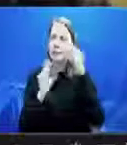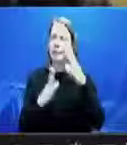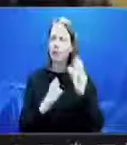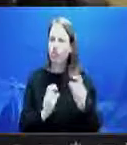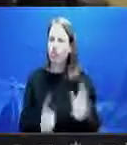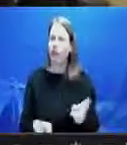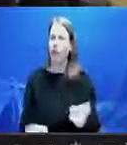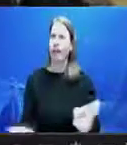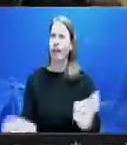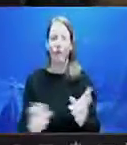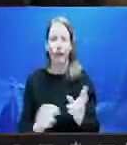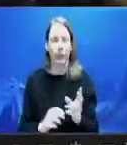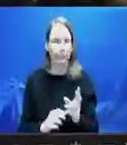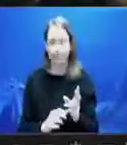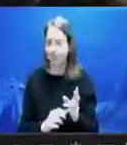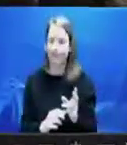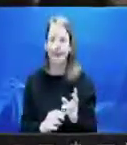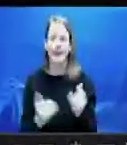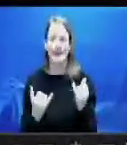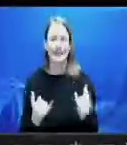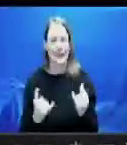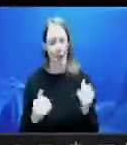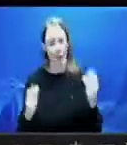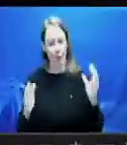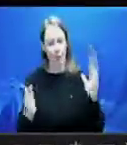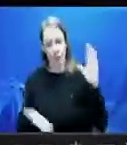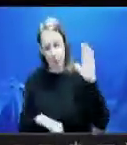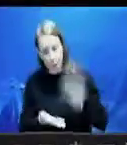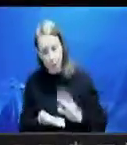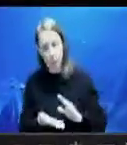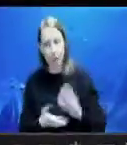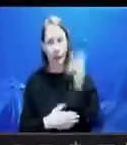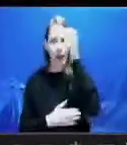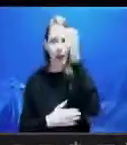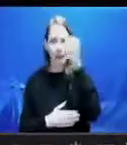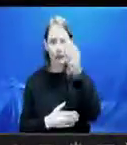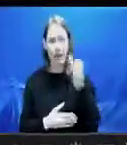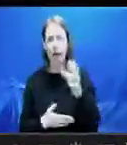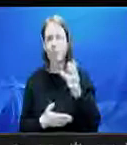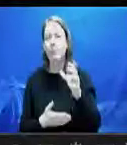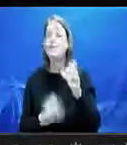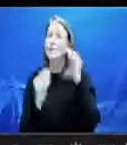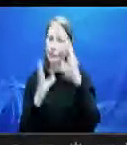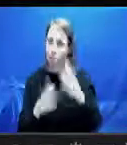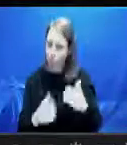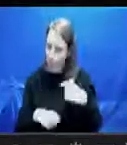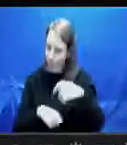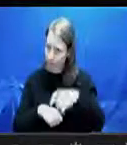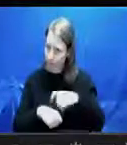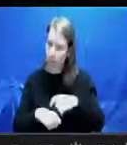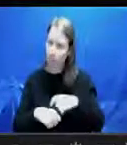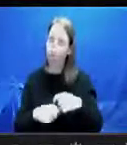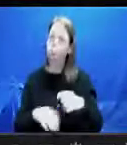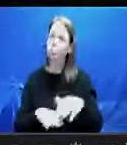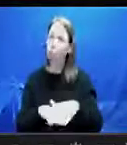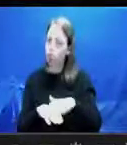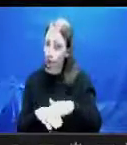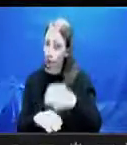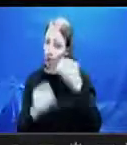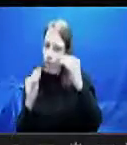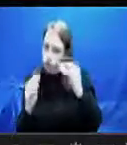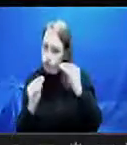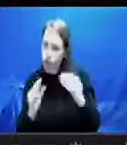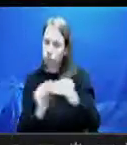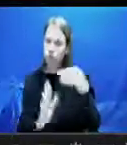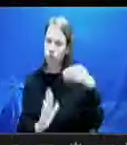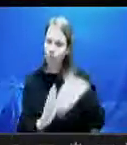down and ensure students gain a deeper understanding. This is a little different. It's taking a little bit longer because what they're finding in problem solving is that there are